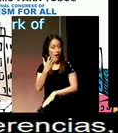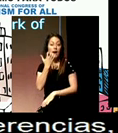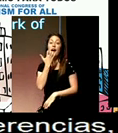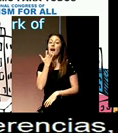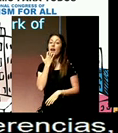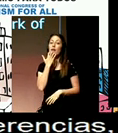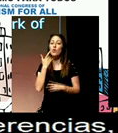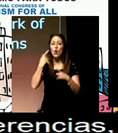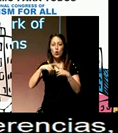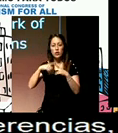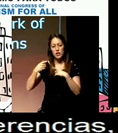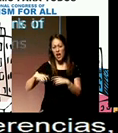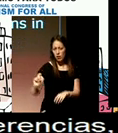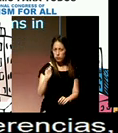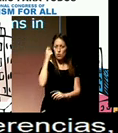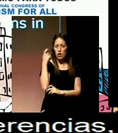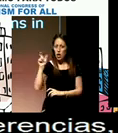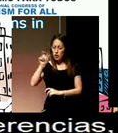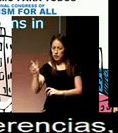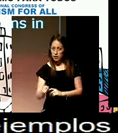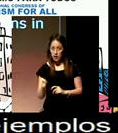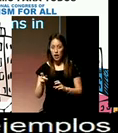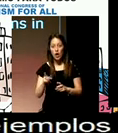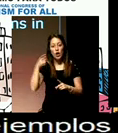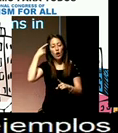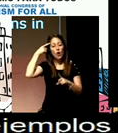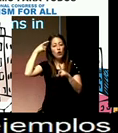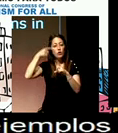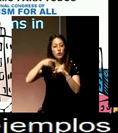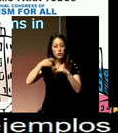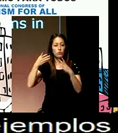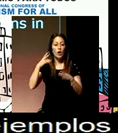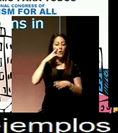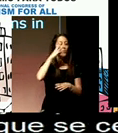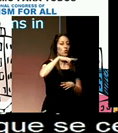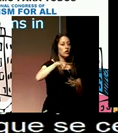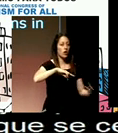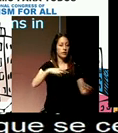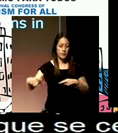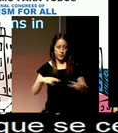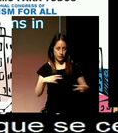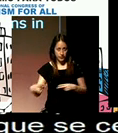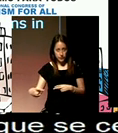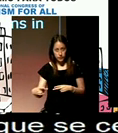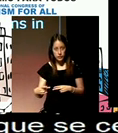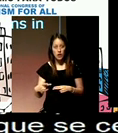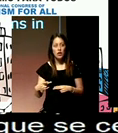on interpretative museums aimed at improving the use and enjoyment of historical heritage